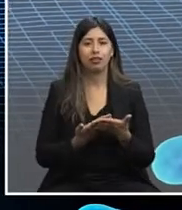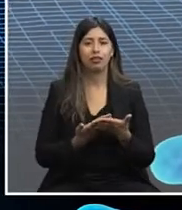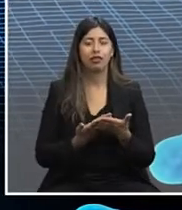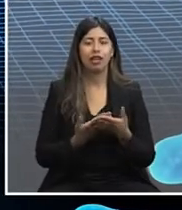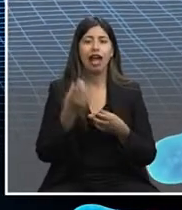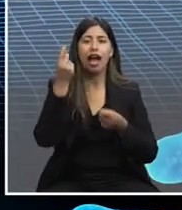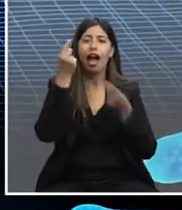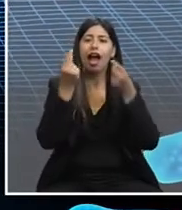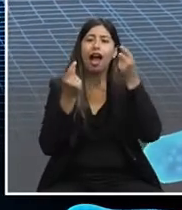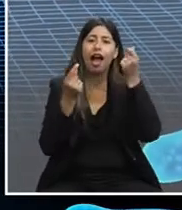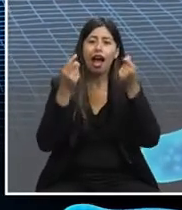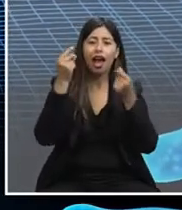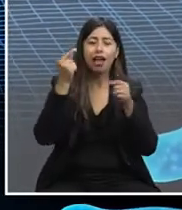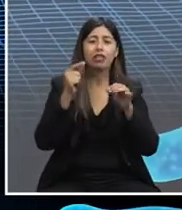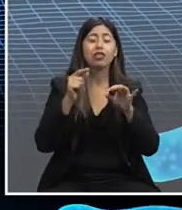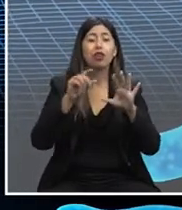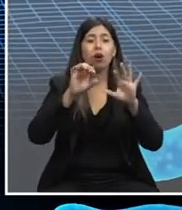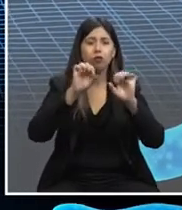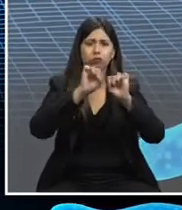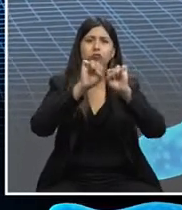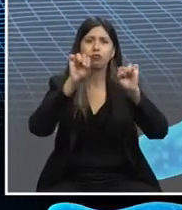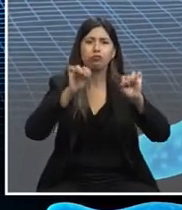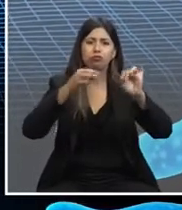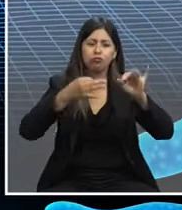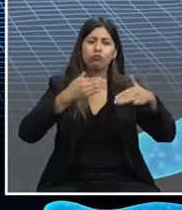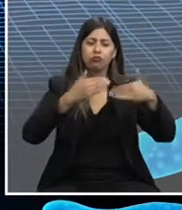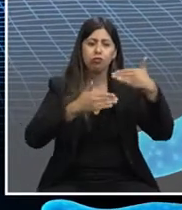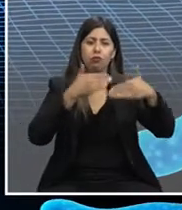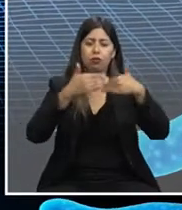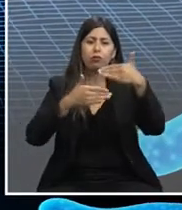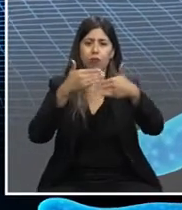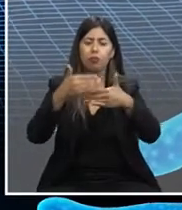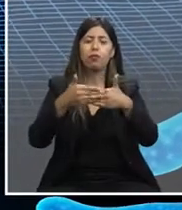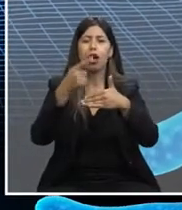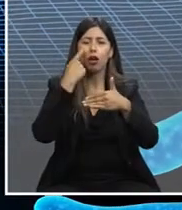workings of nature. Some of this newfound knowledge could be harnessed